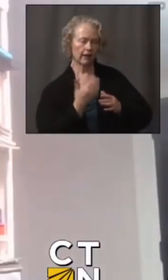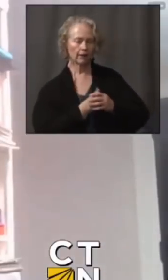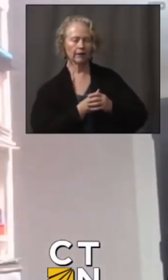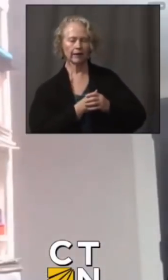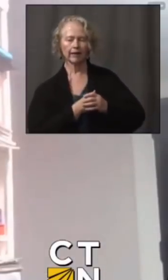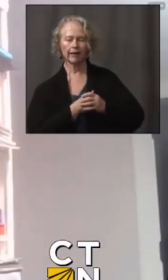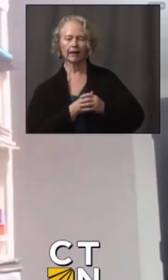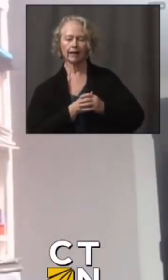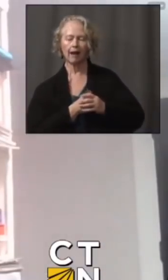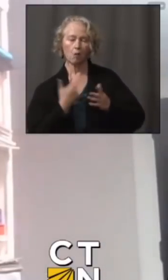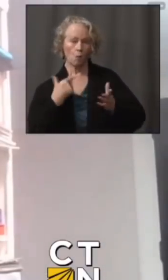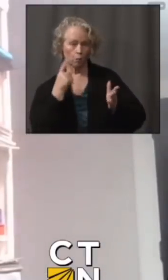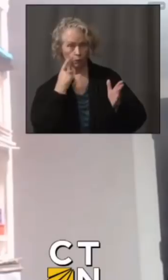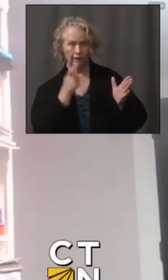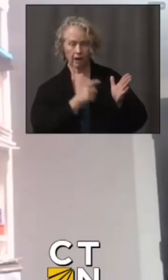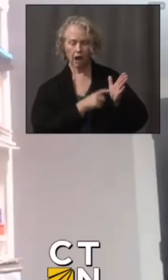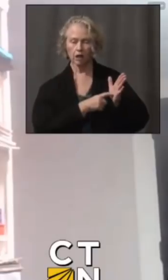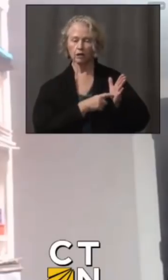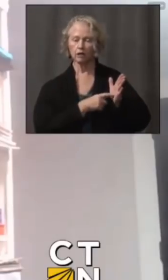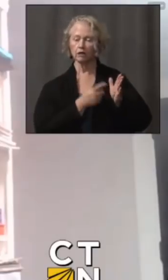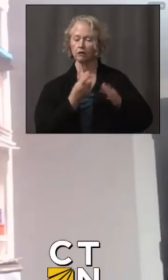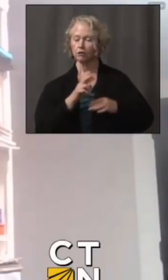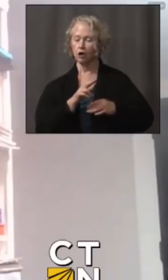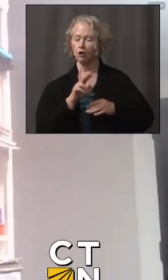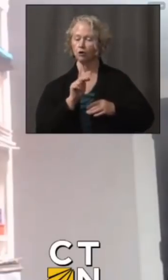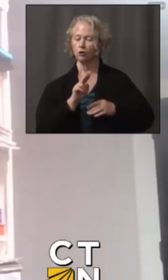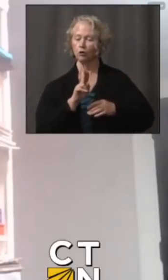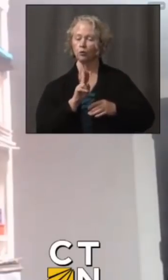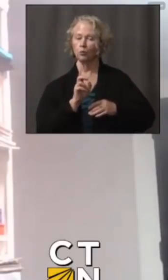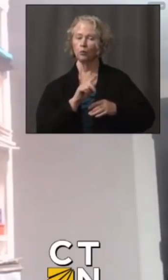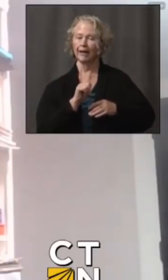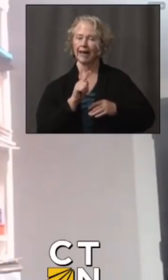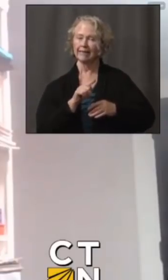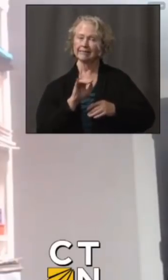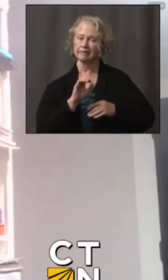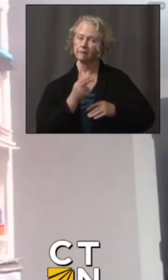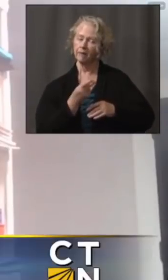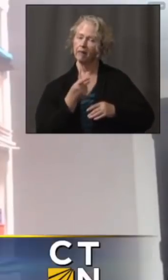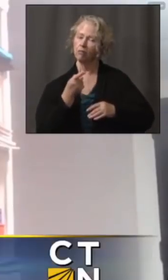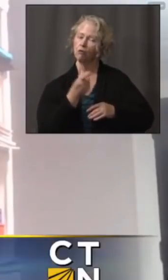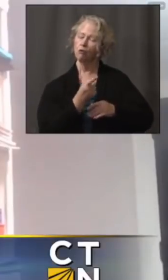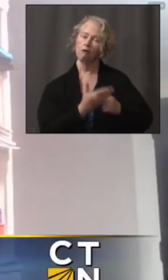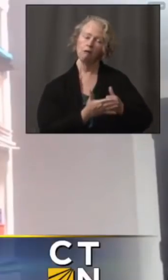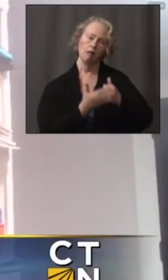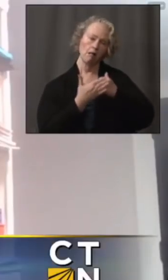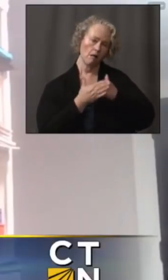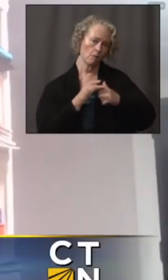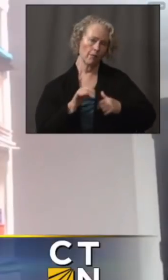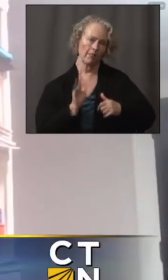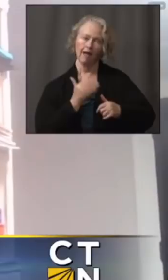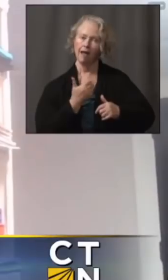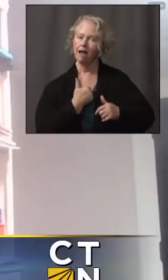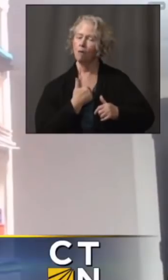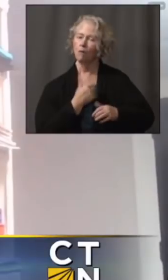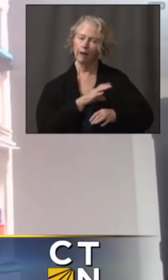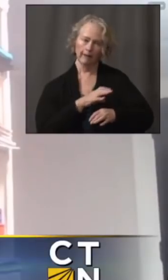I want to acknowledge Dr. Nunez-Smith's leadership on the Reopen Committee. She really helped us lay the